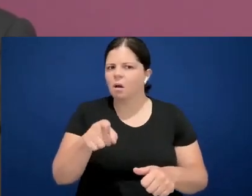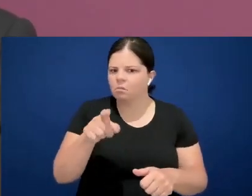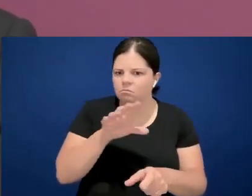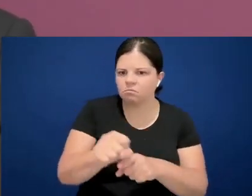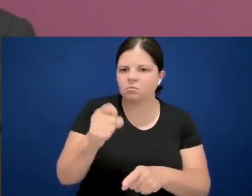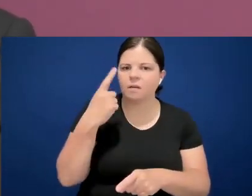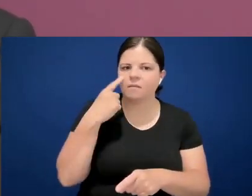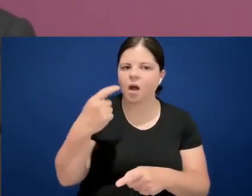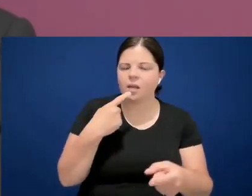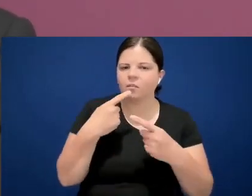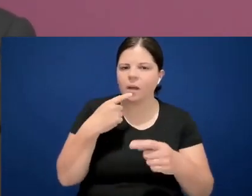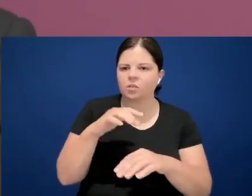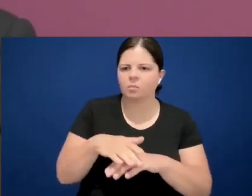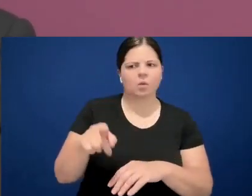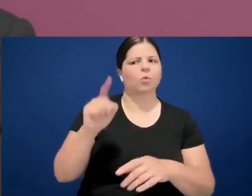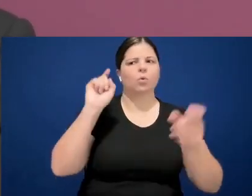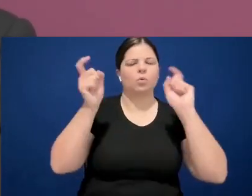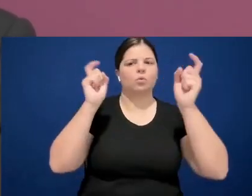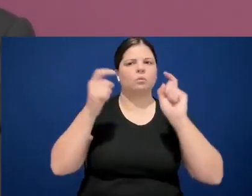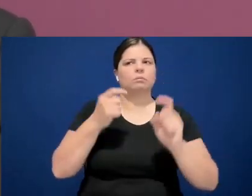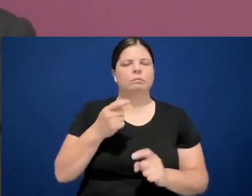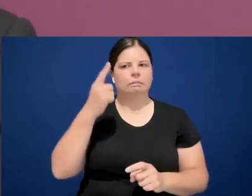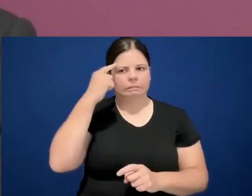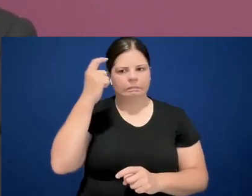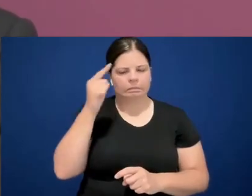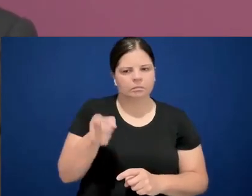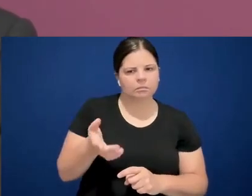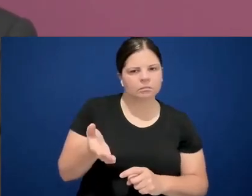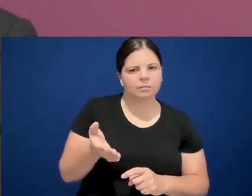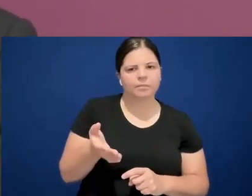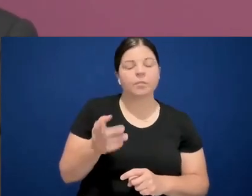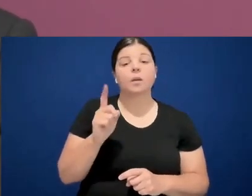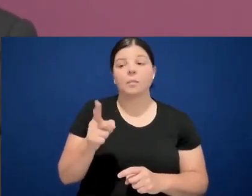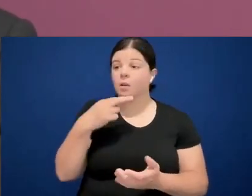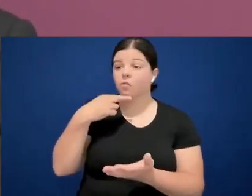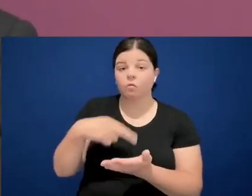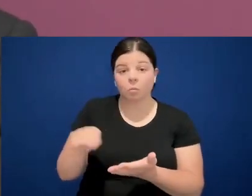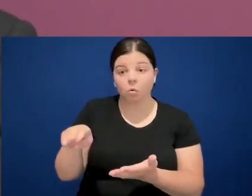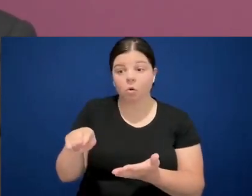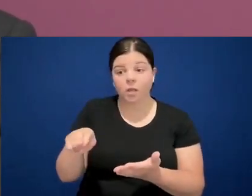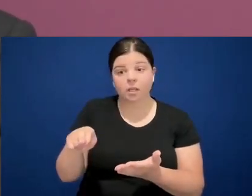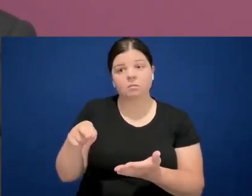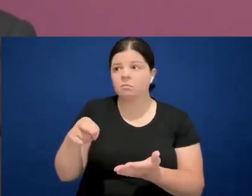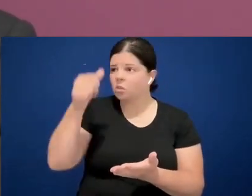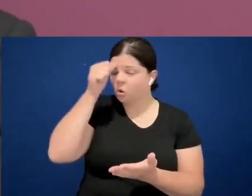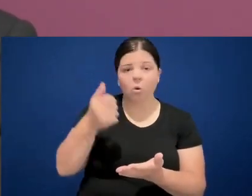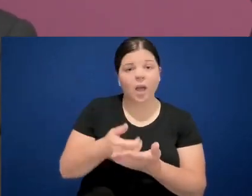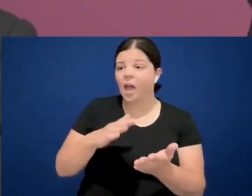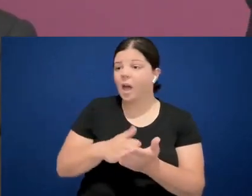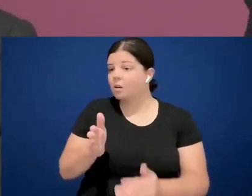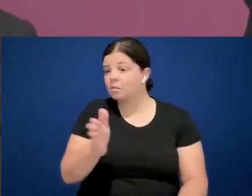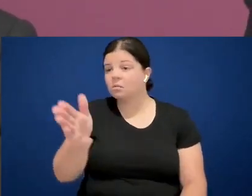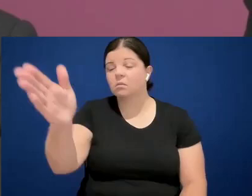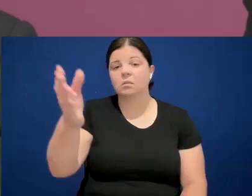is concerning, that how well the reporting chains are known, and to escalate that sort of material,